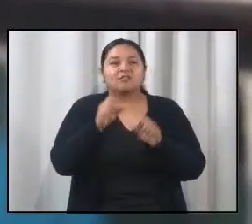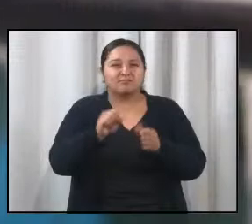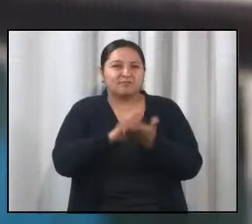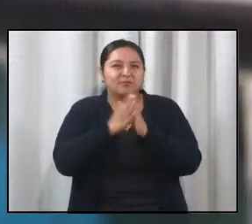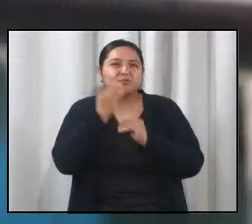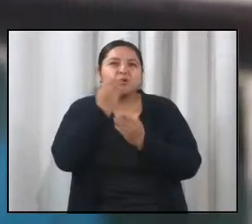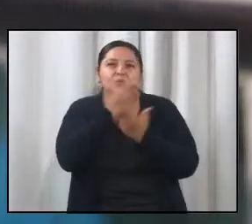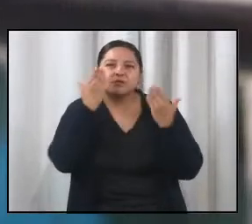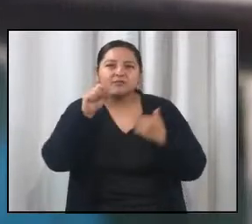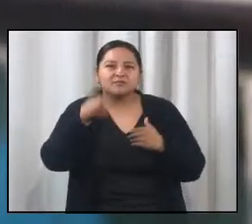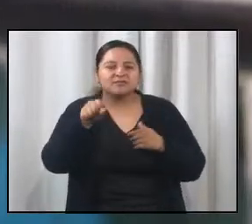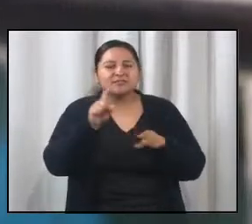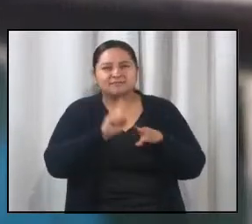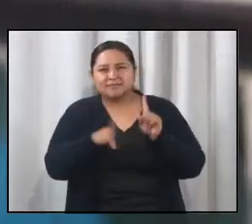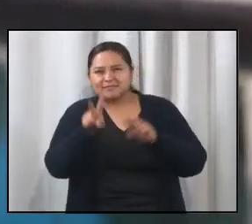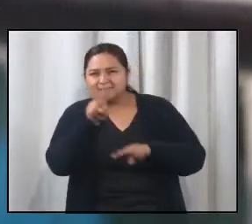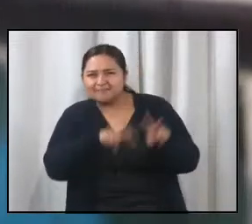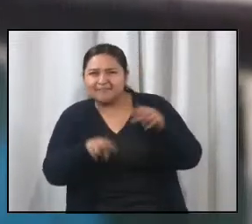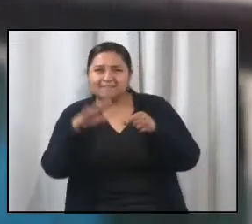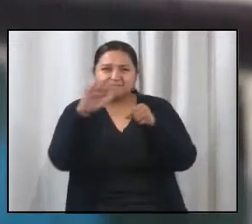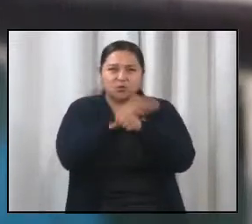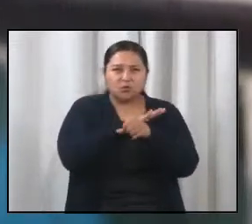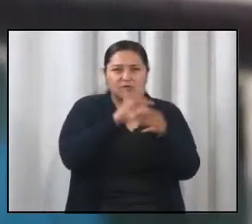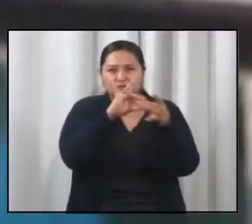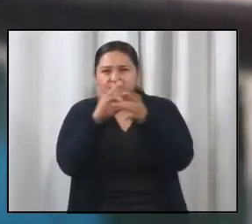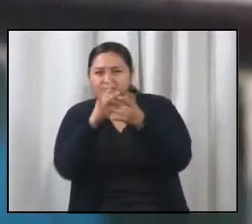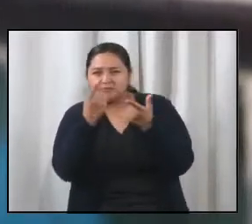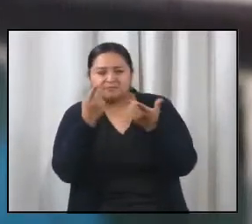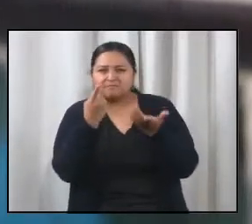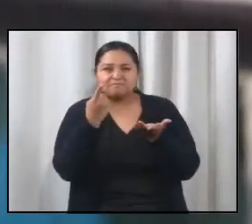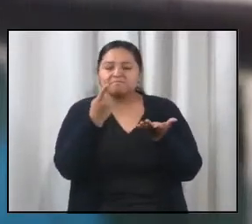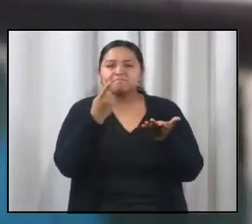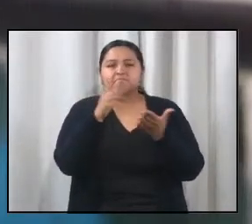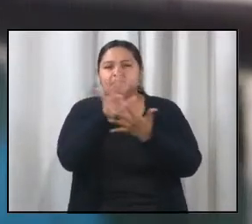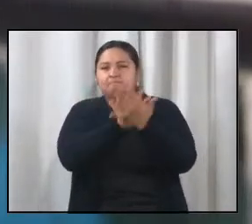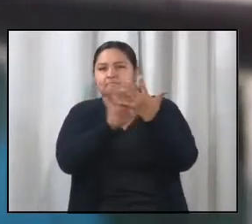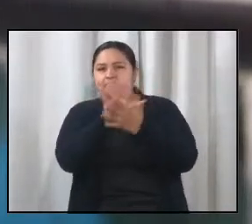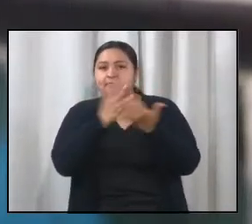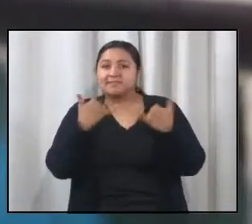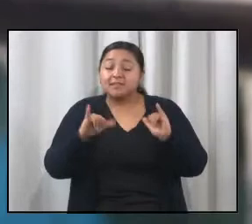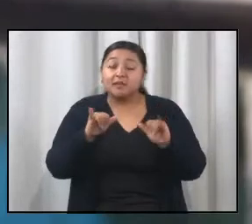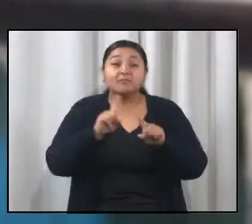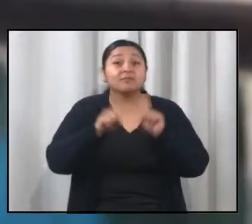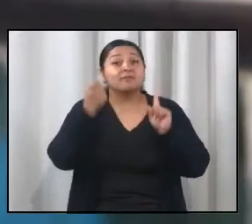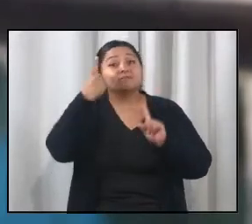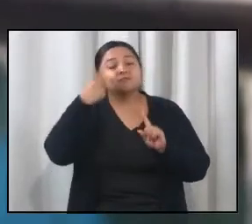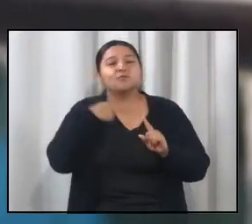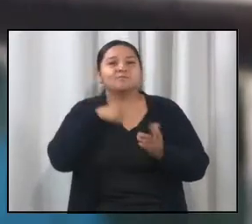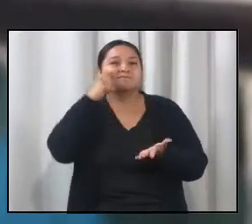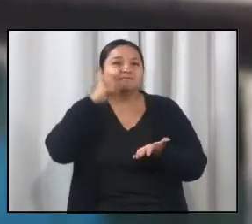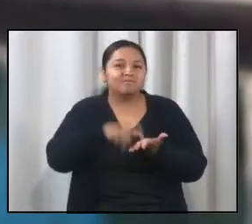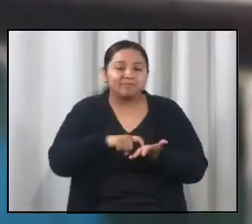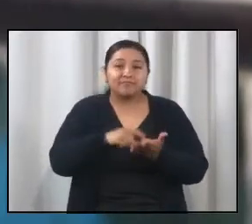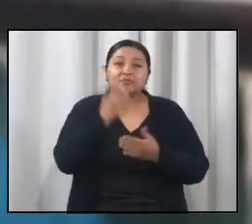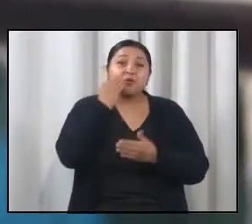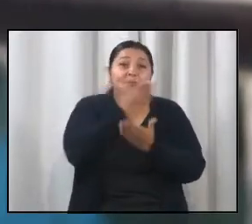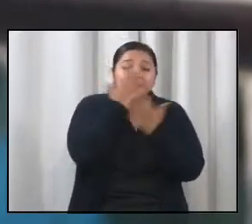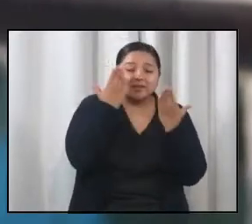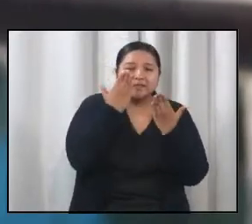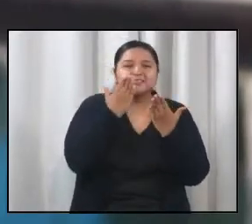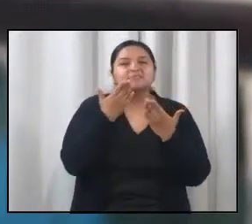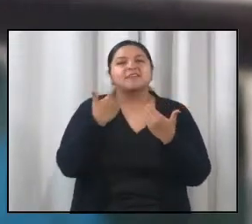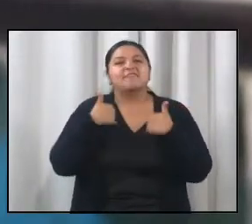how much it is related. The one thing that is clear is that homelessness leads to poor health and wellness, and that many people see